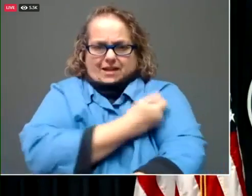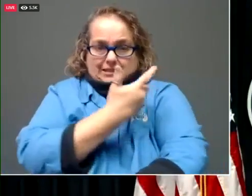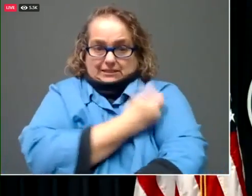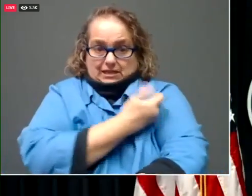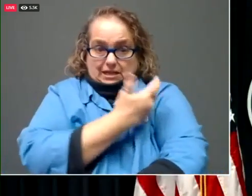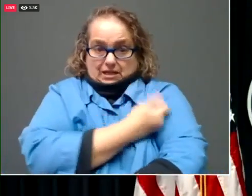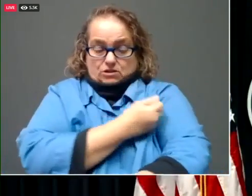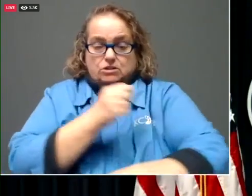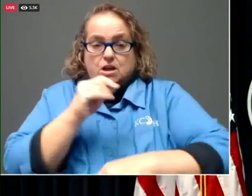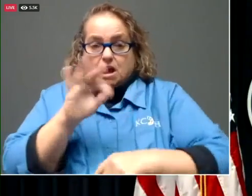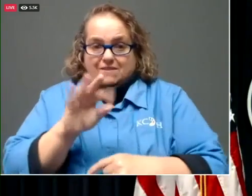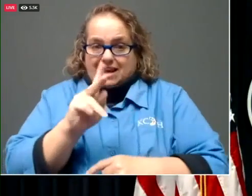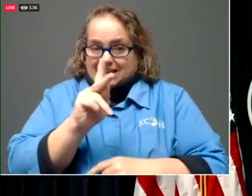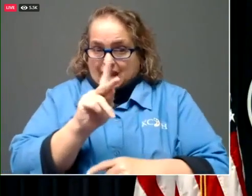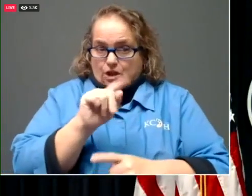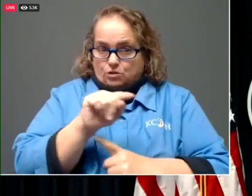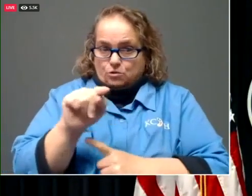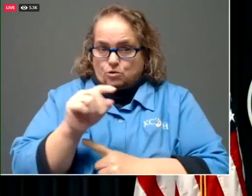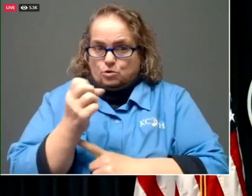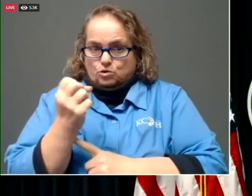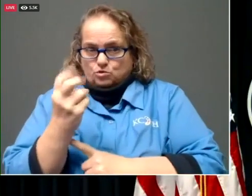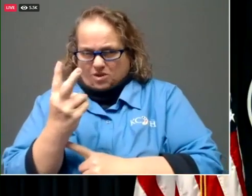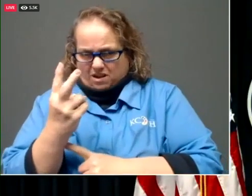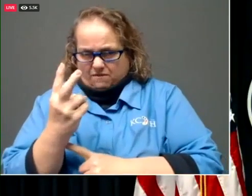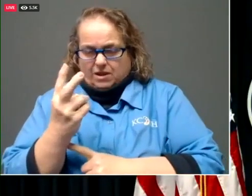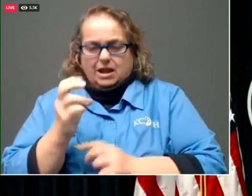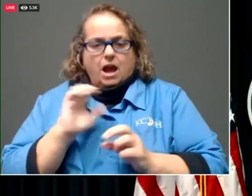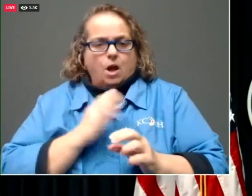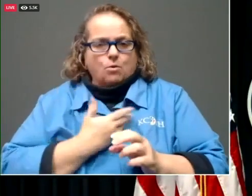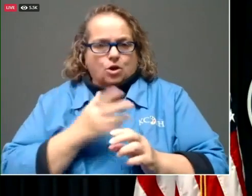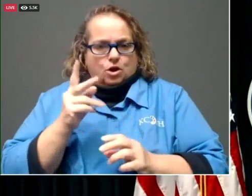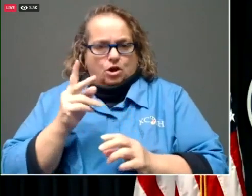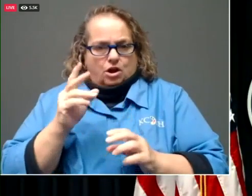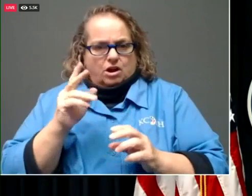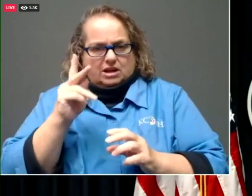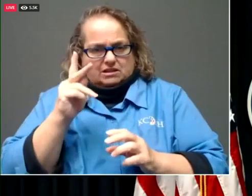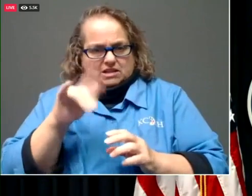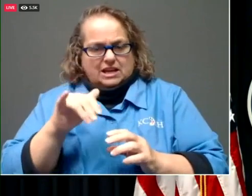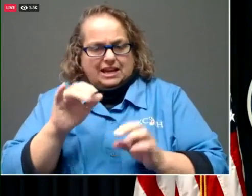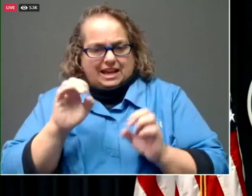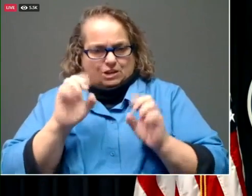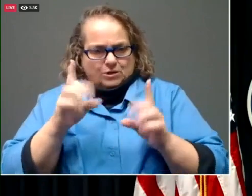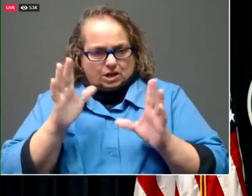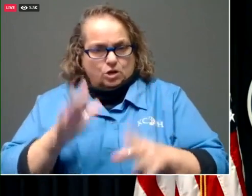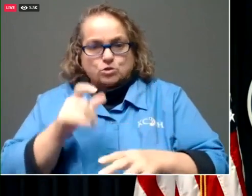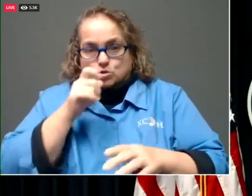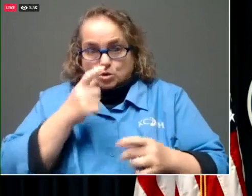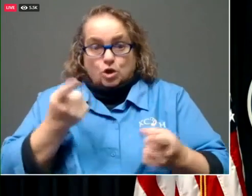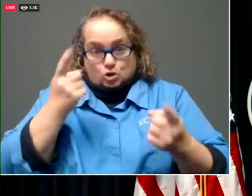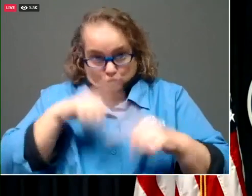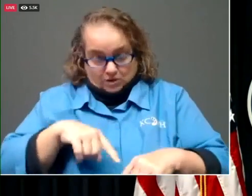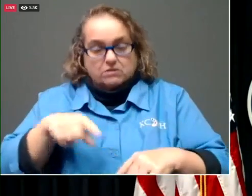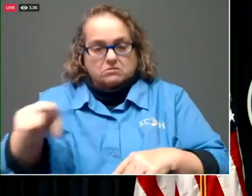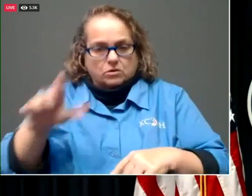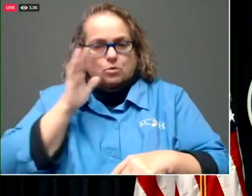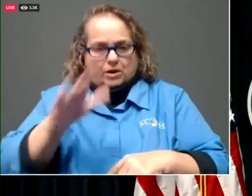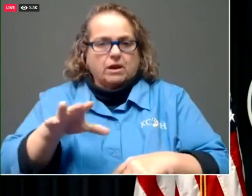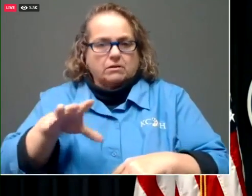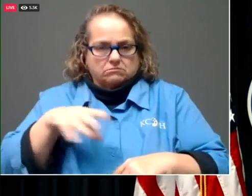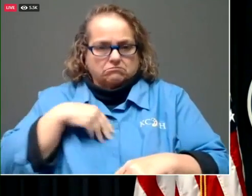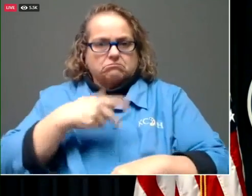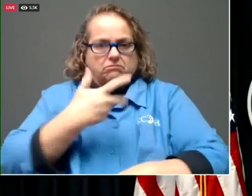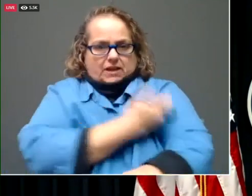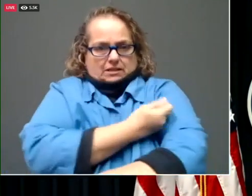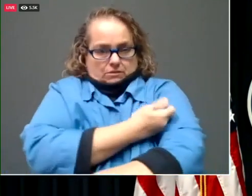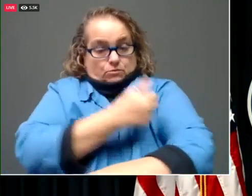of K through 12 personnel, our educators, who agreed to be vaccinated. You may remember that when we talked about making